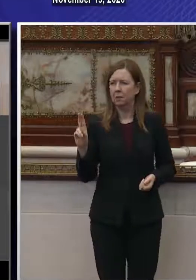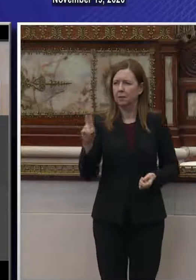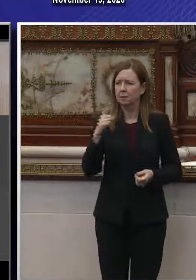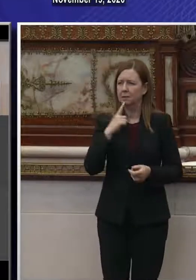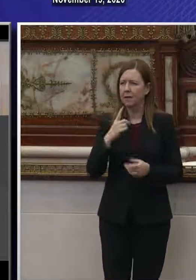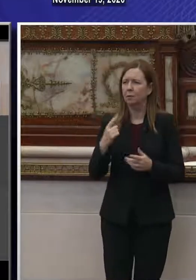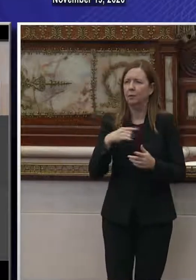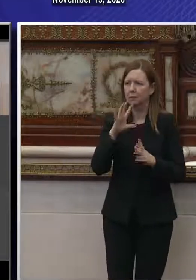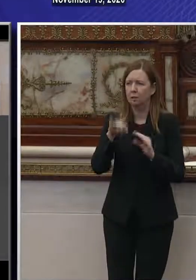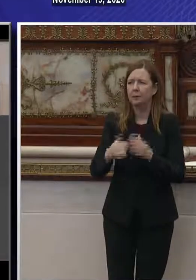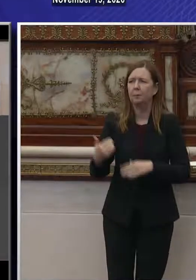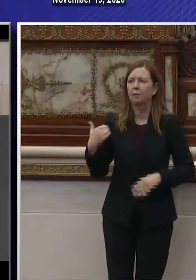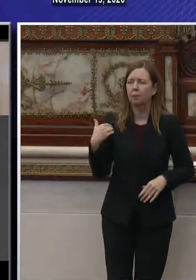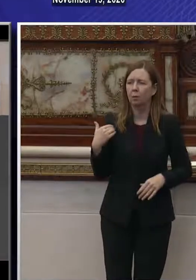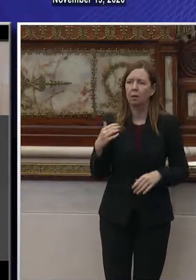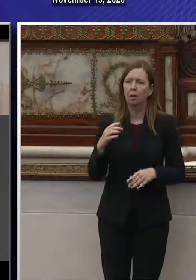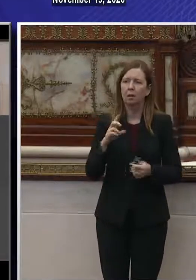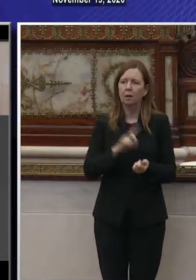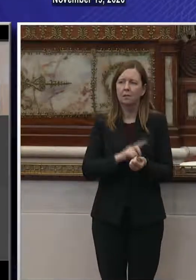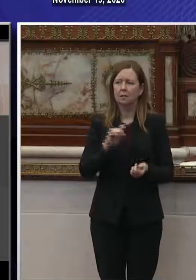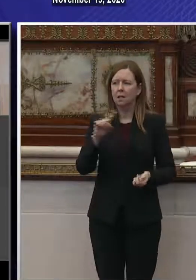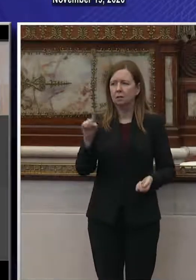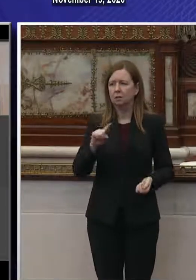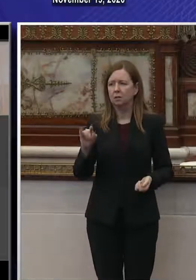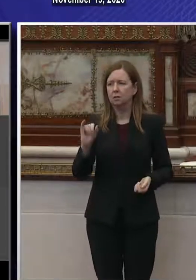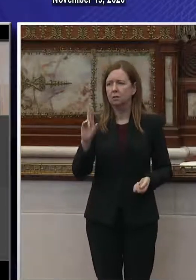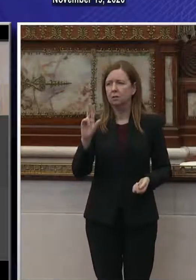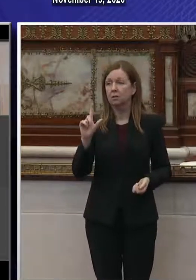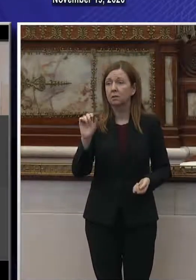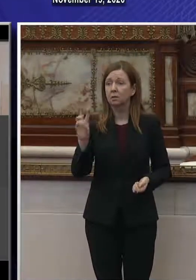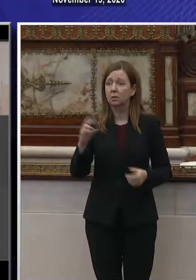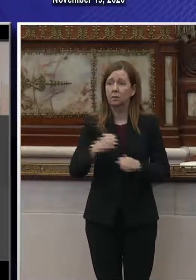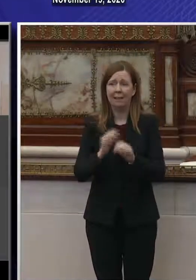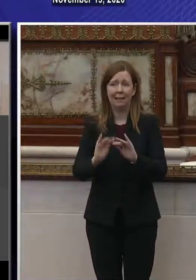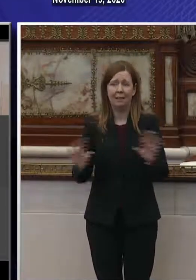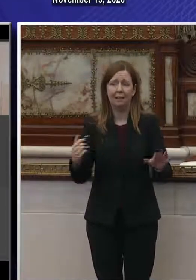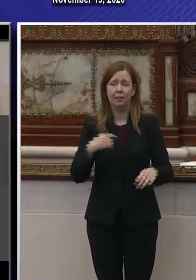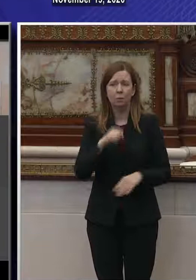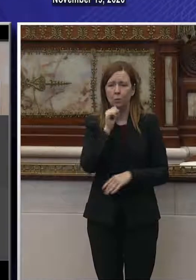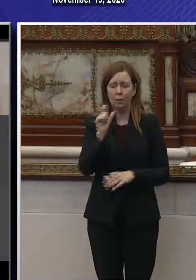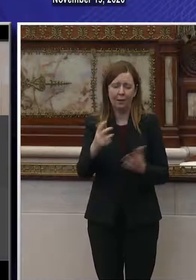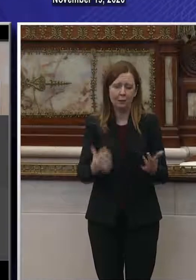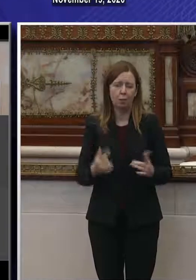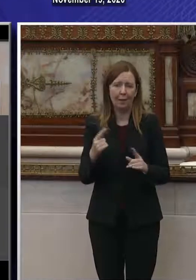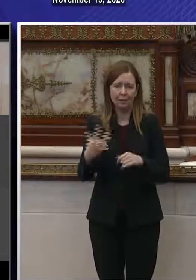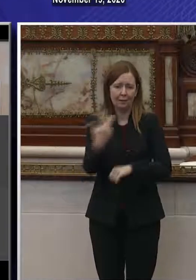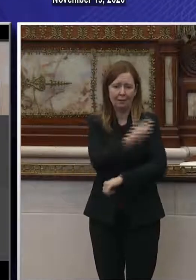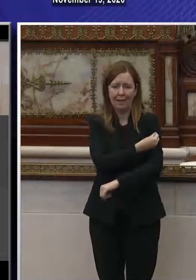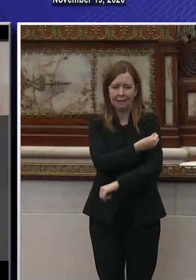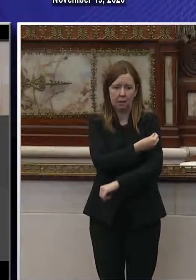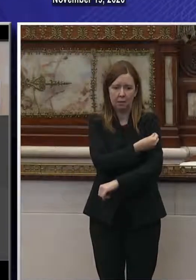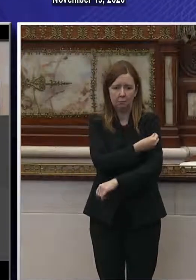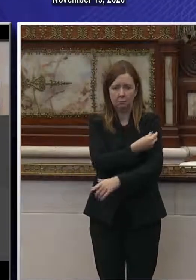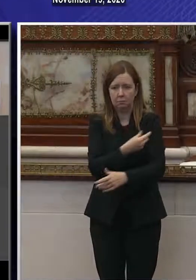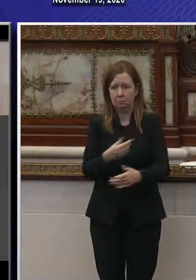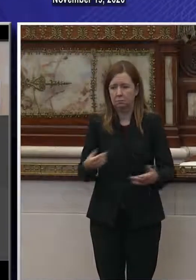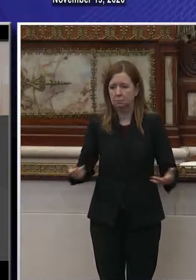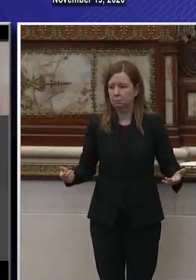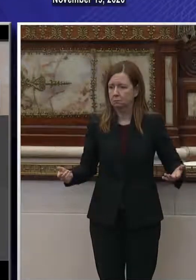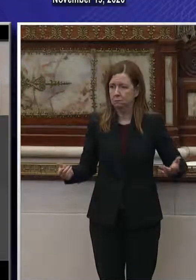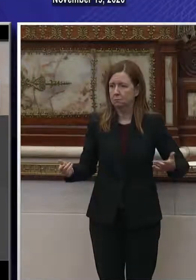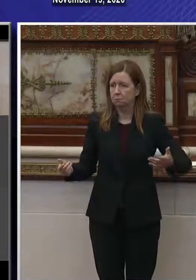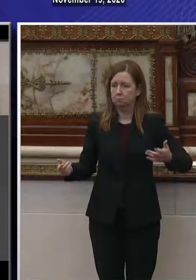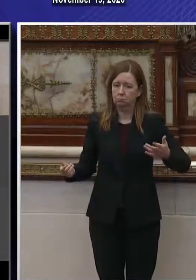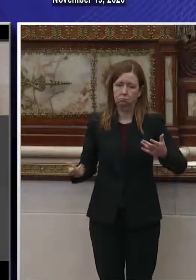it before, and Dr. Darrell, I think you've made it very clear. We don't need to wait until the vaccine